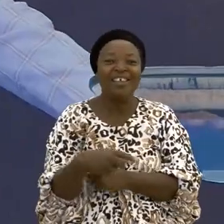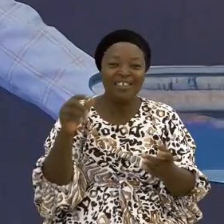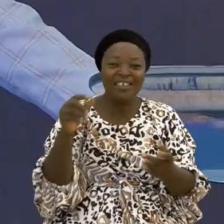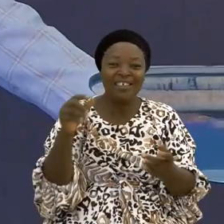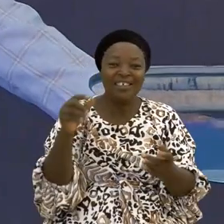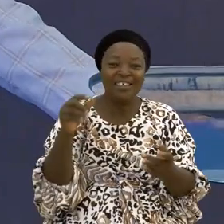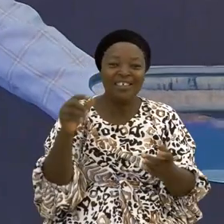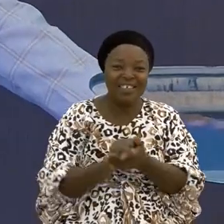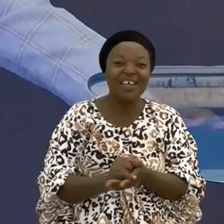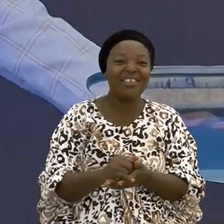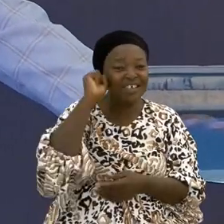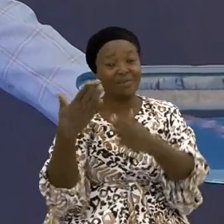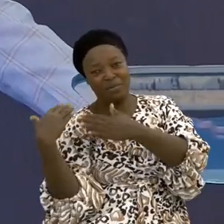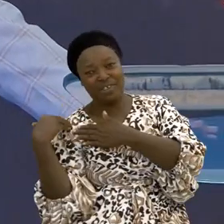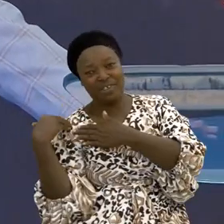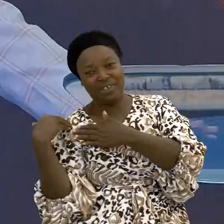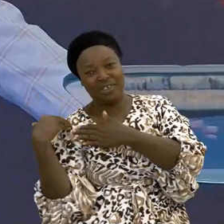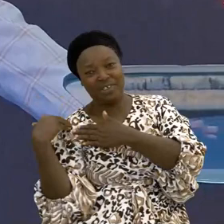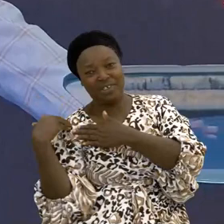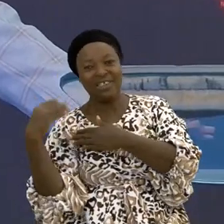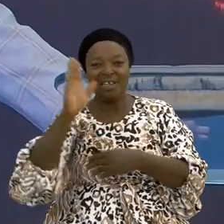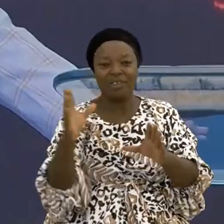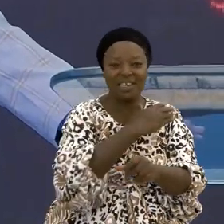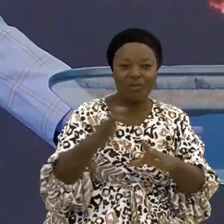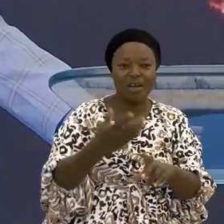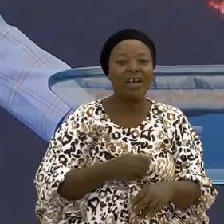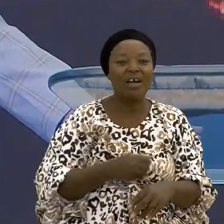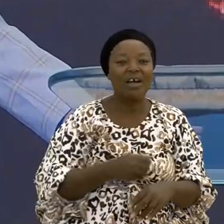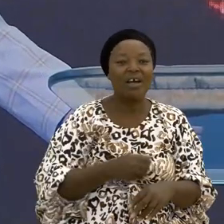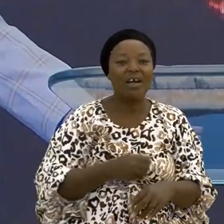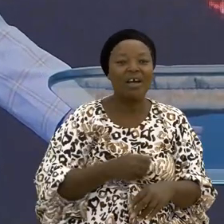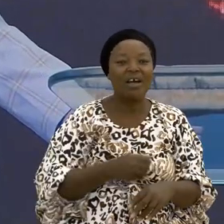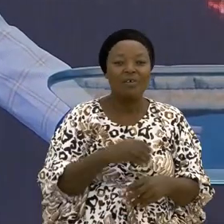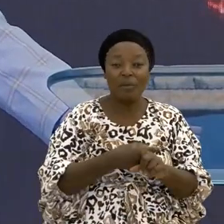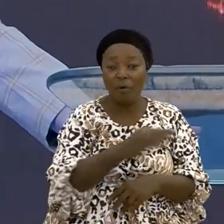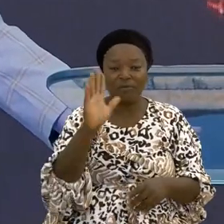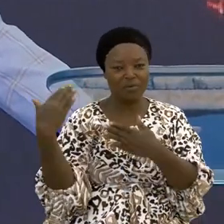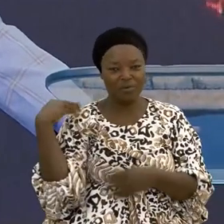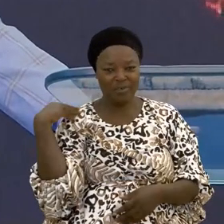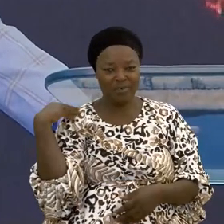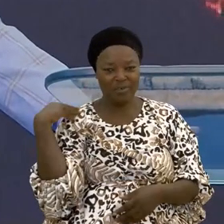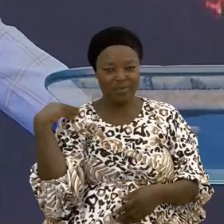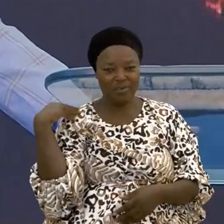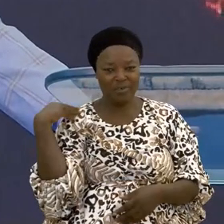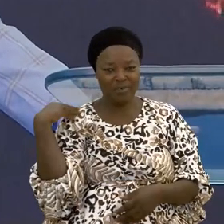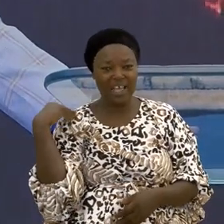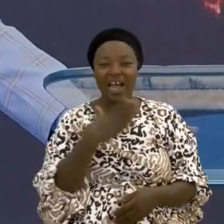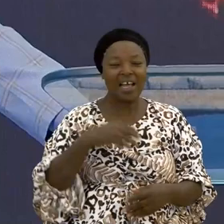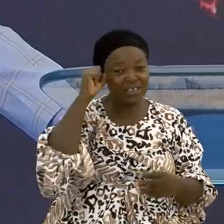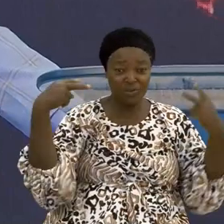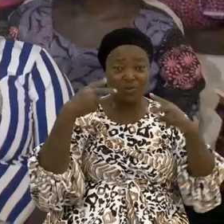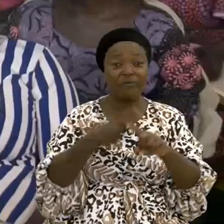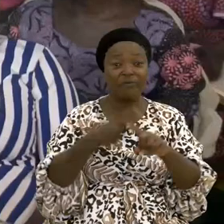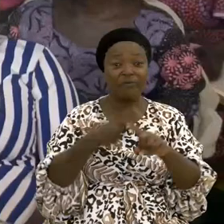his body shall be taken away from off thy shoulder, and his yoke from